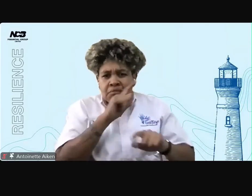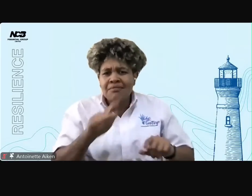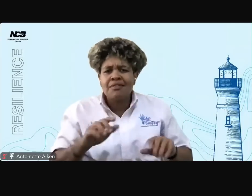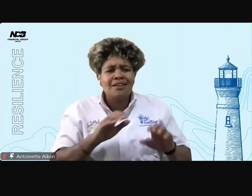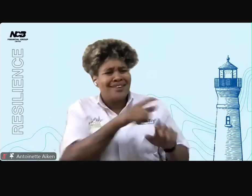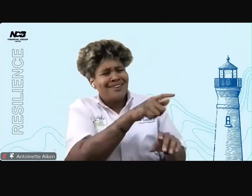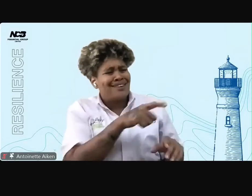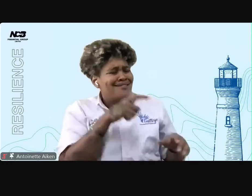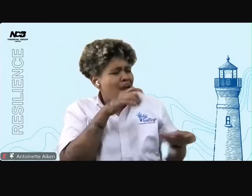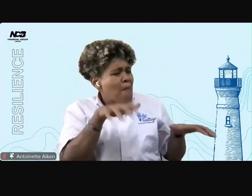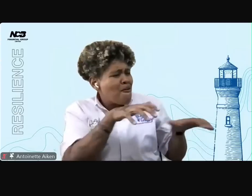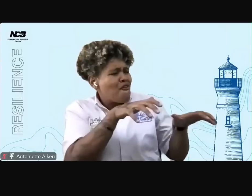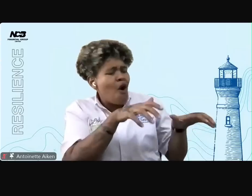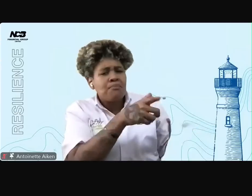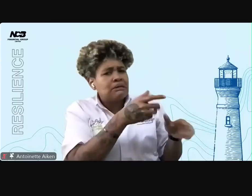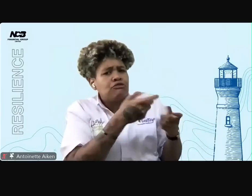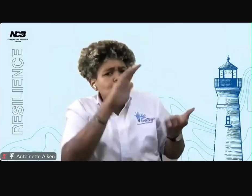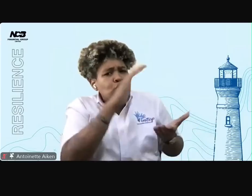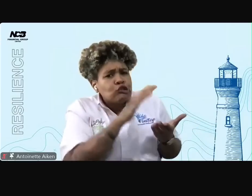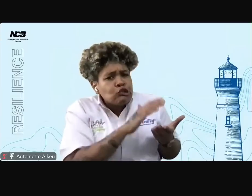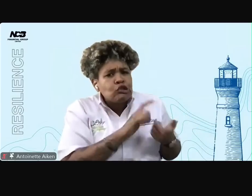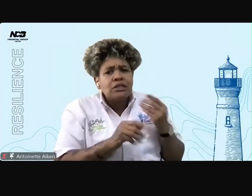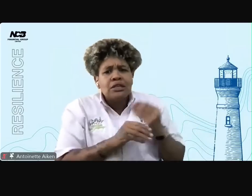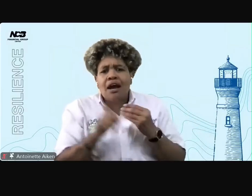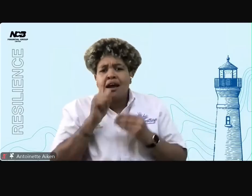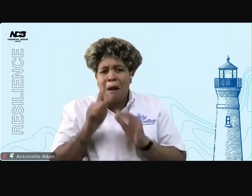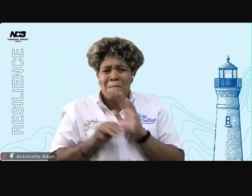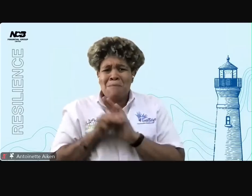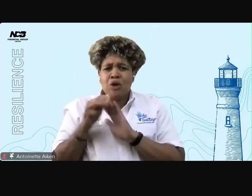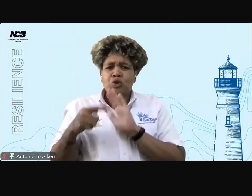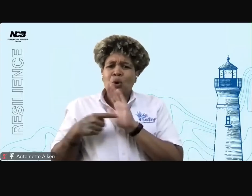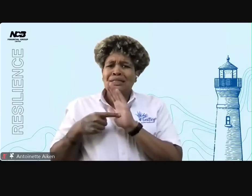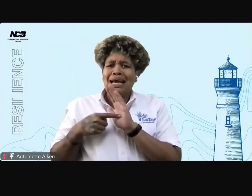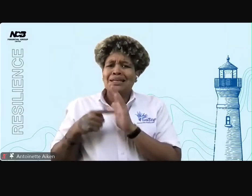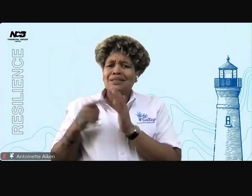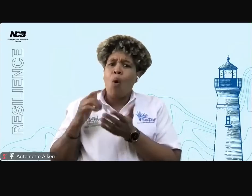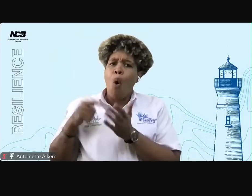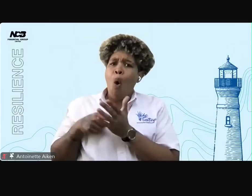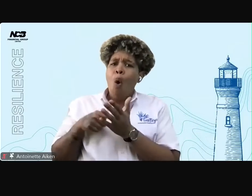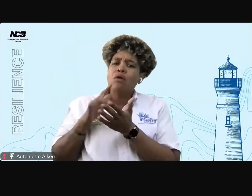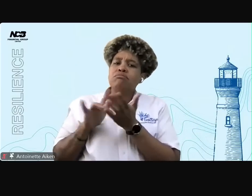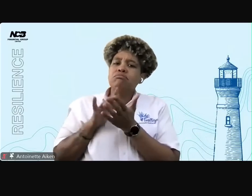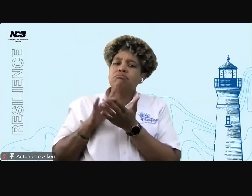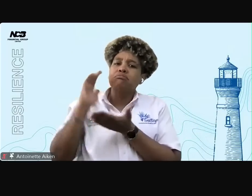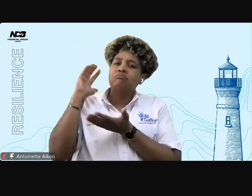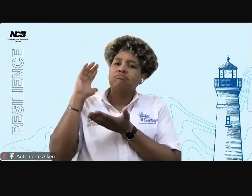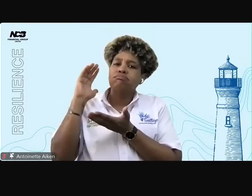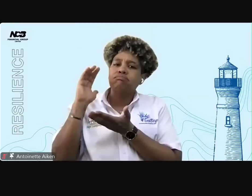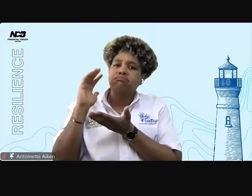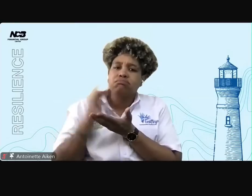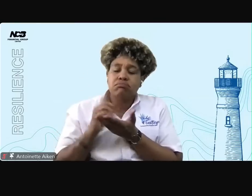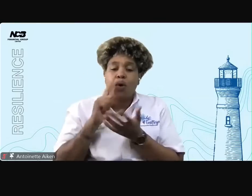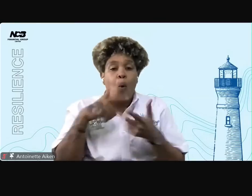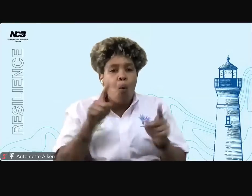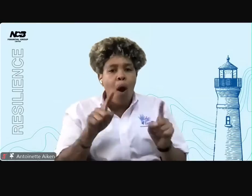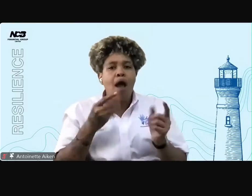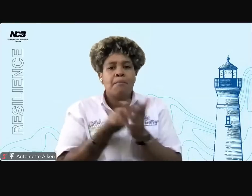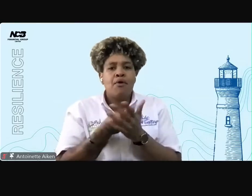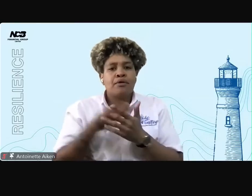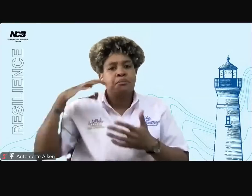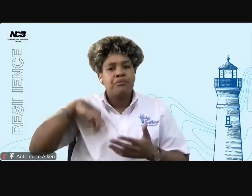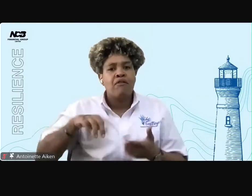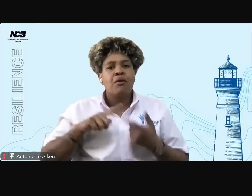assets, to reduce and refinance maturing debt, all while strengthening our capital base and restoring